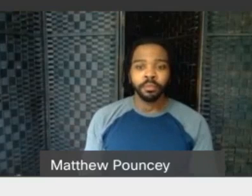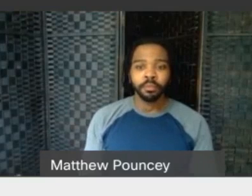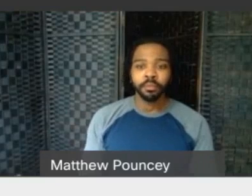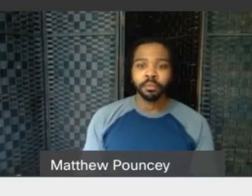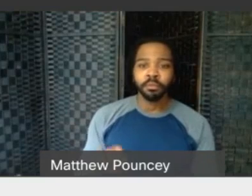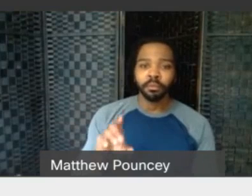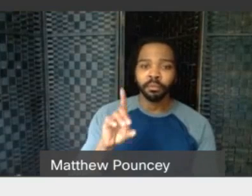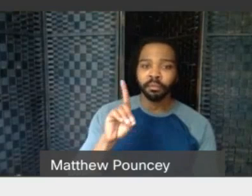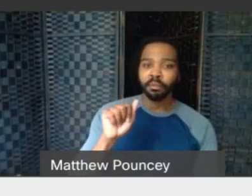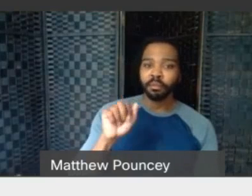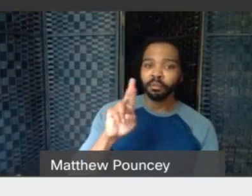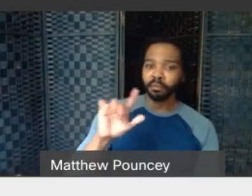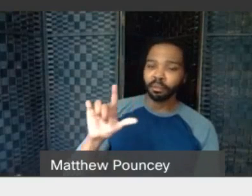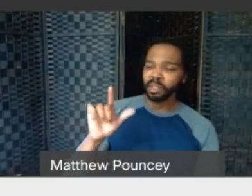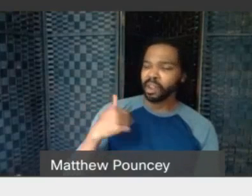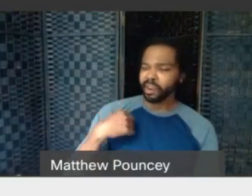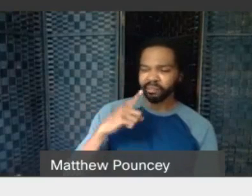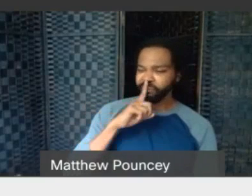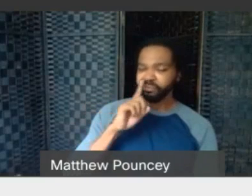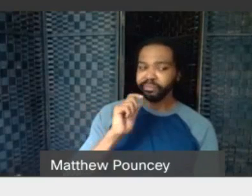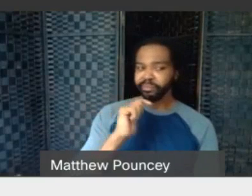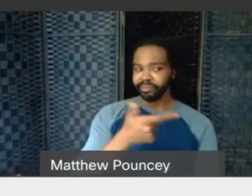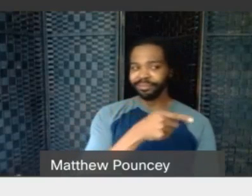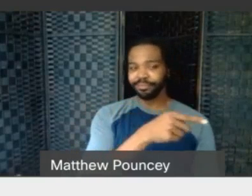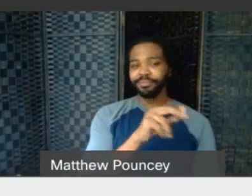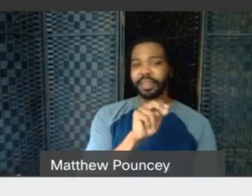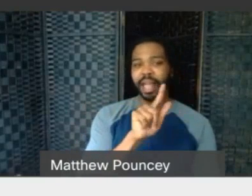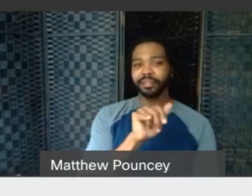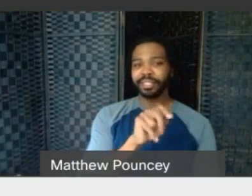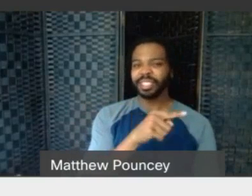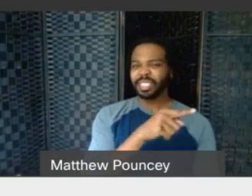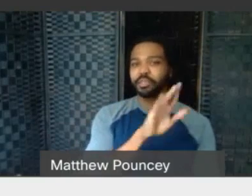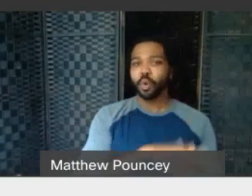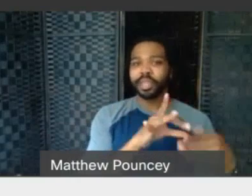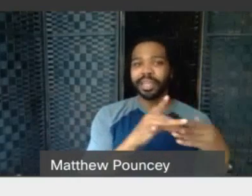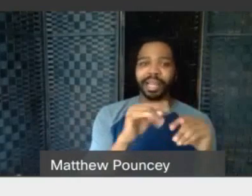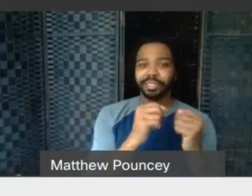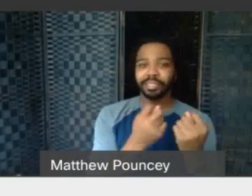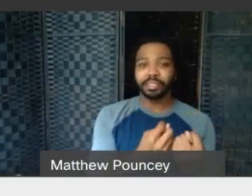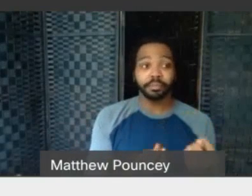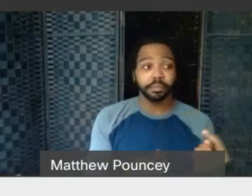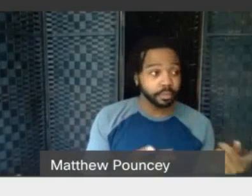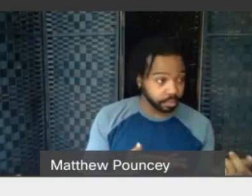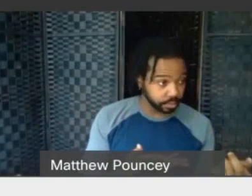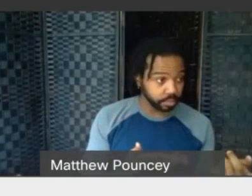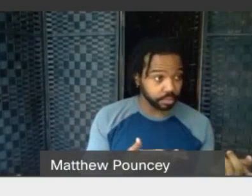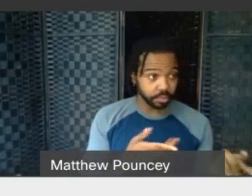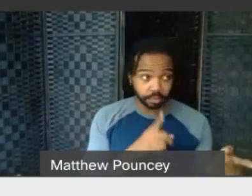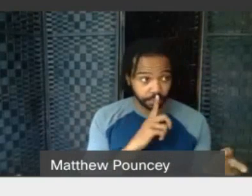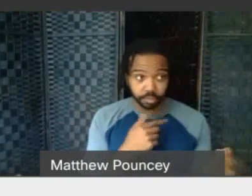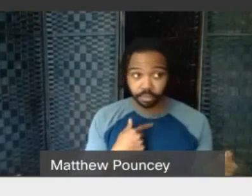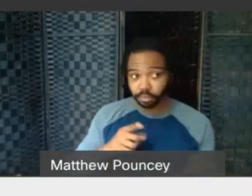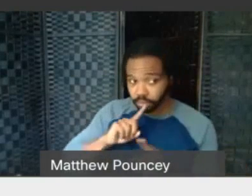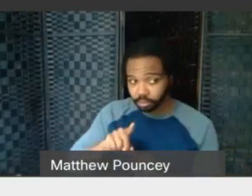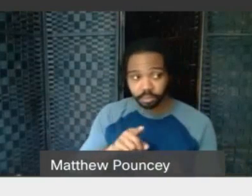I'll defer to my colleague Nelson, who's on the guidance team, to answer that one, if he's available. If not, I can try to